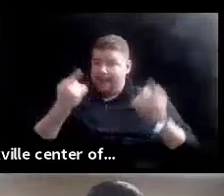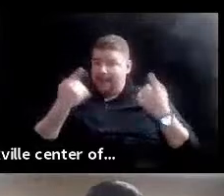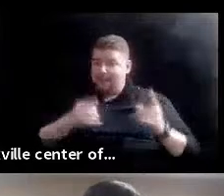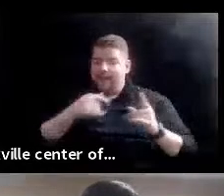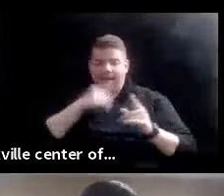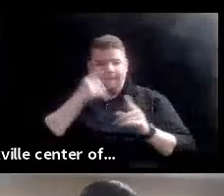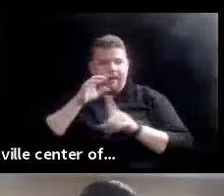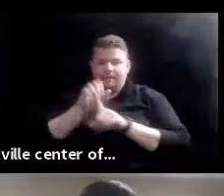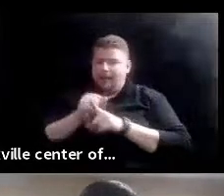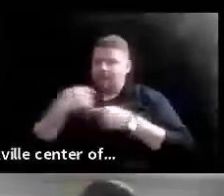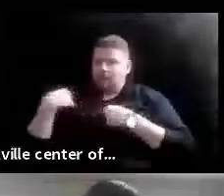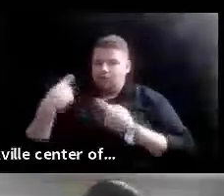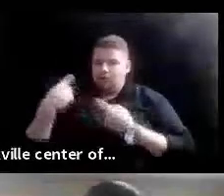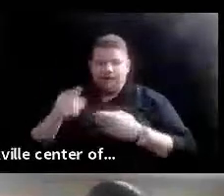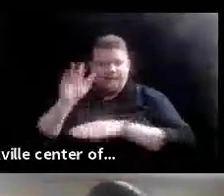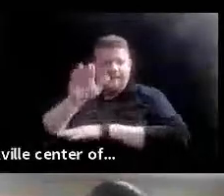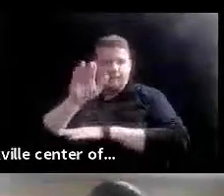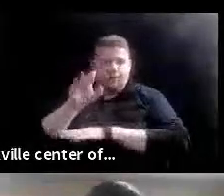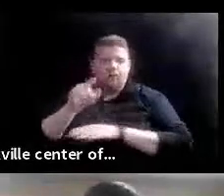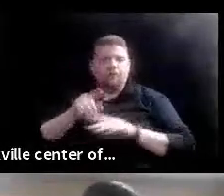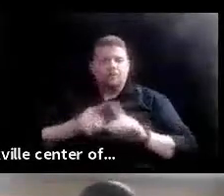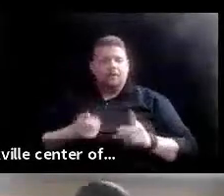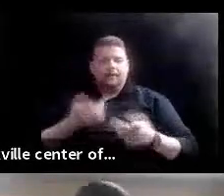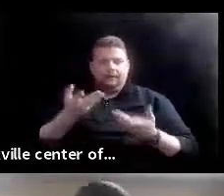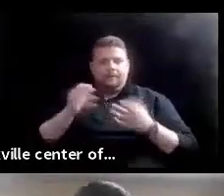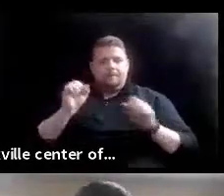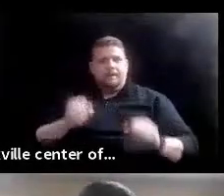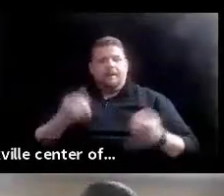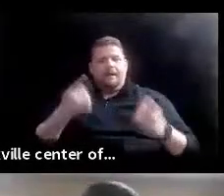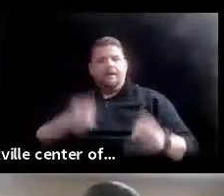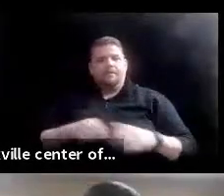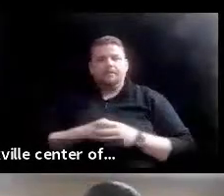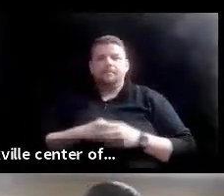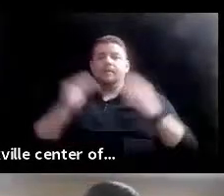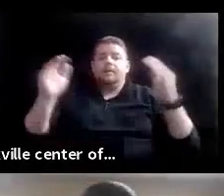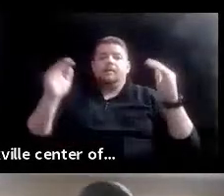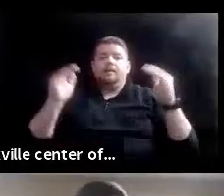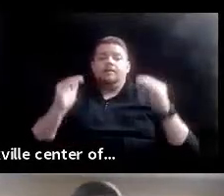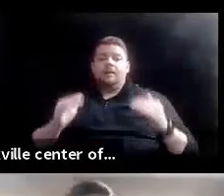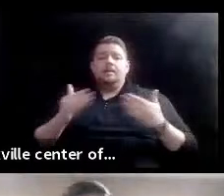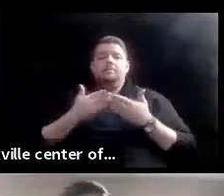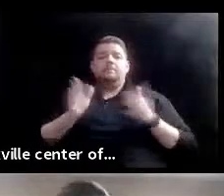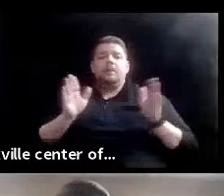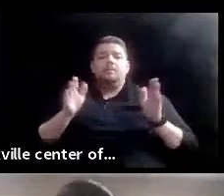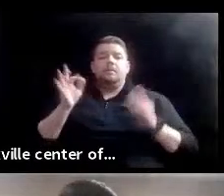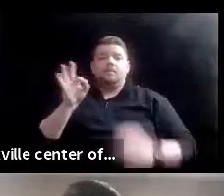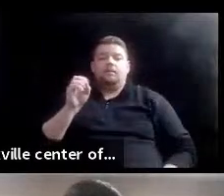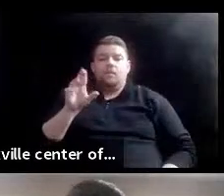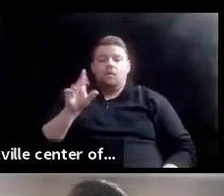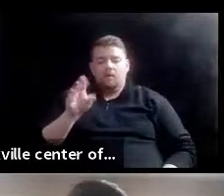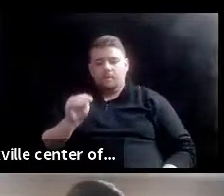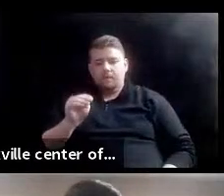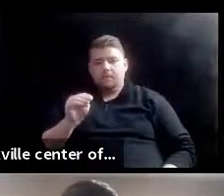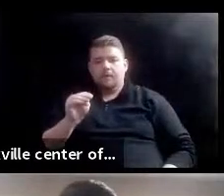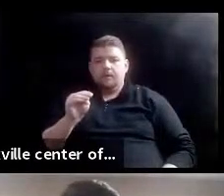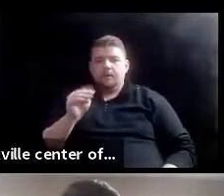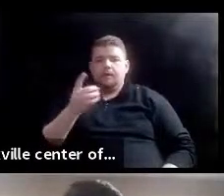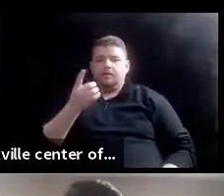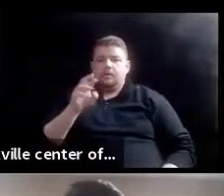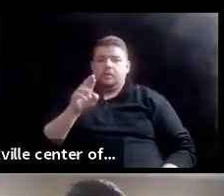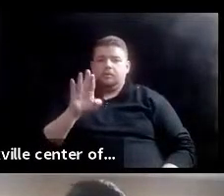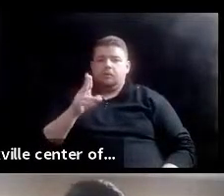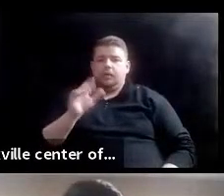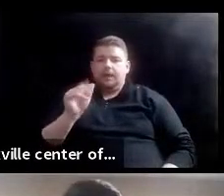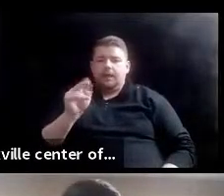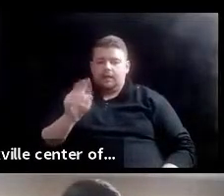detected it so far this afternoon. The next order of business are our public forum, and Dr.